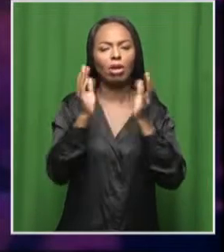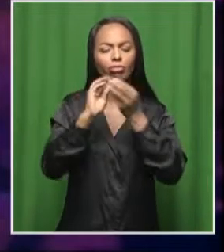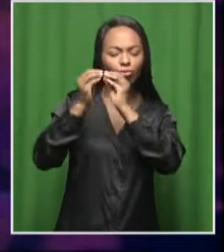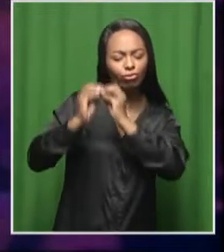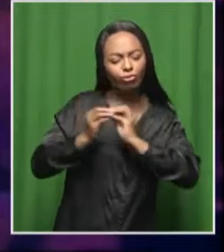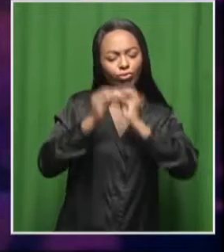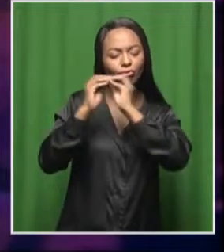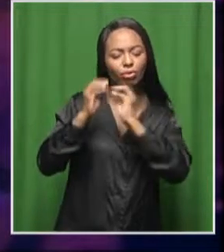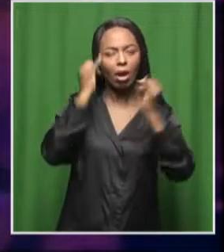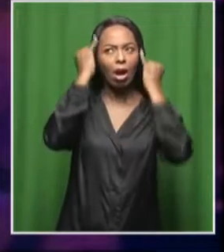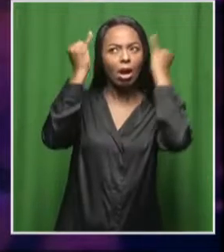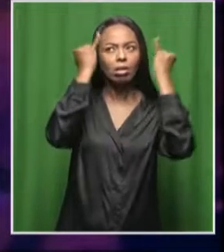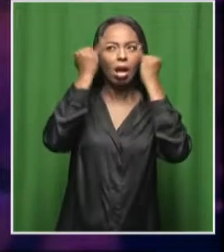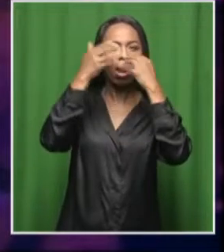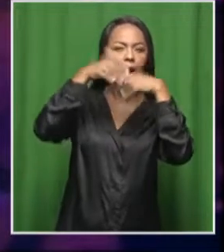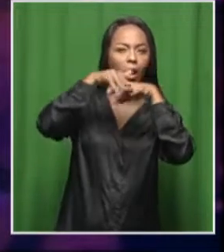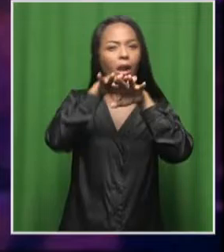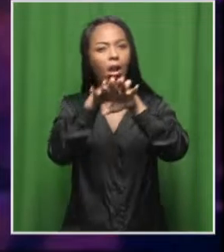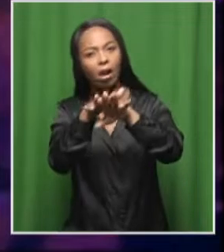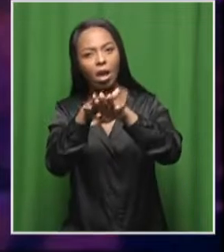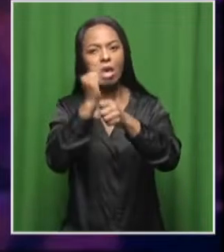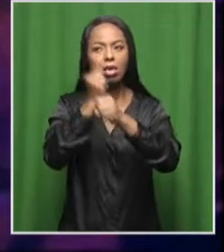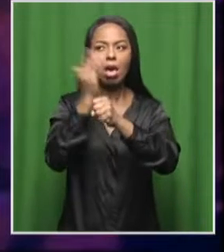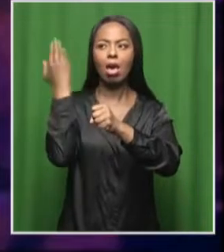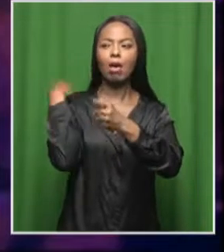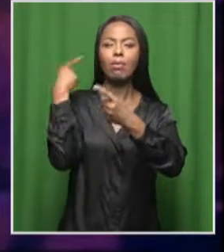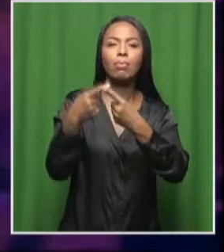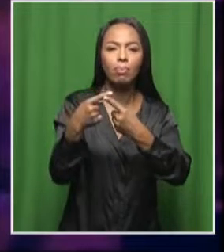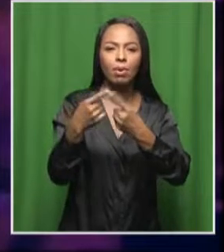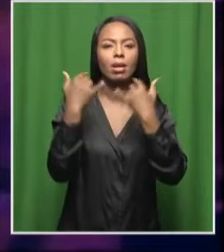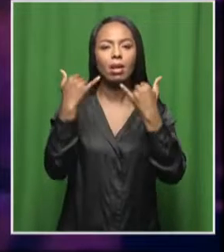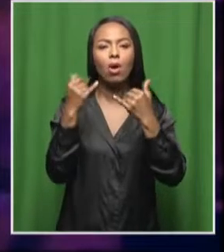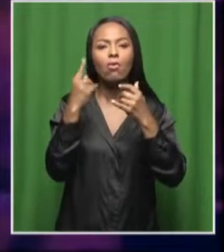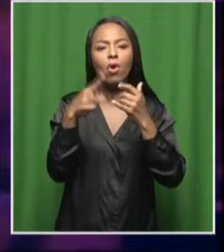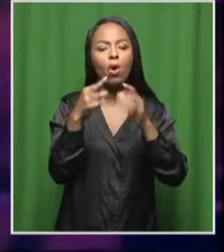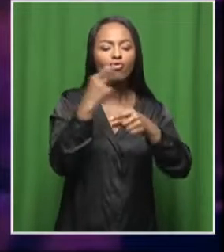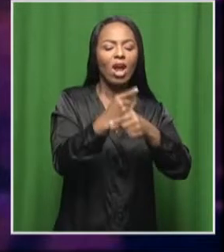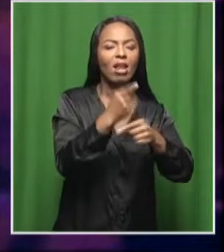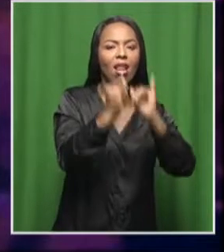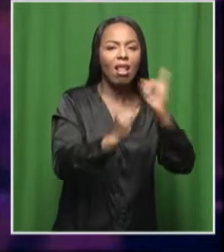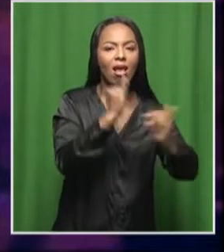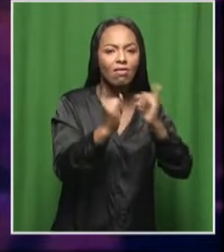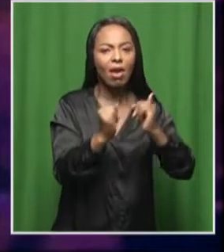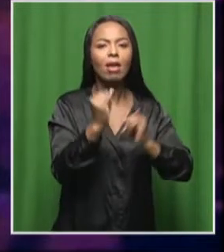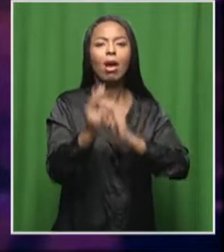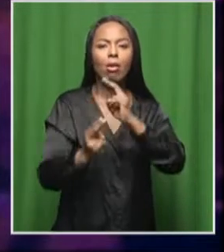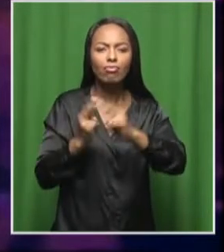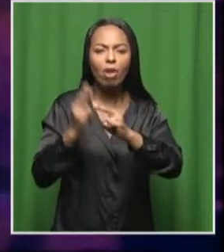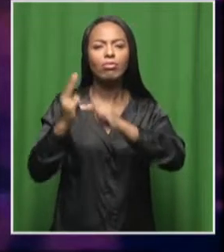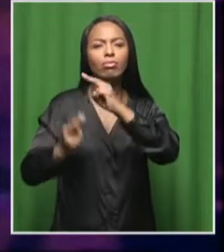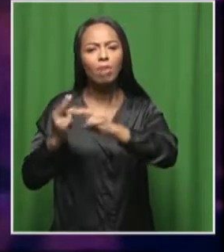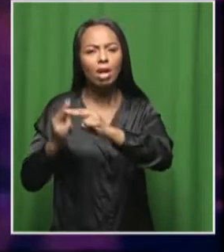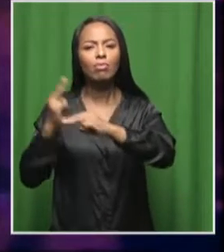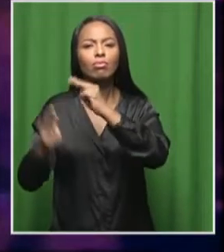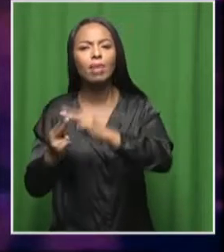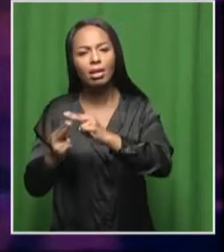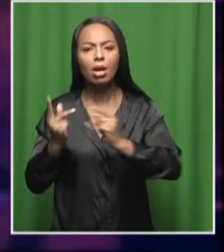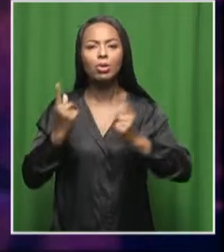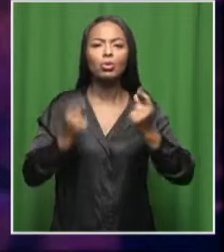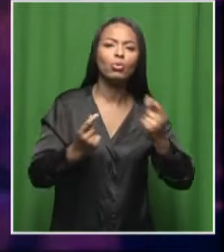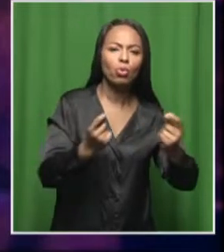ago, and because it's also a prescribed set work for the grade 11, so we've been repeating it and doing it over again. And last year,